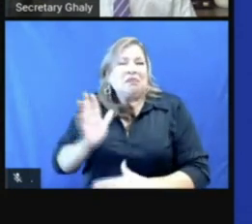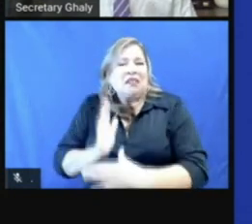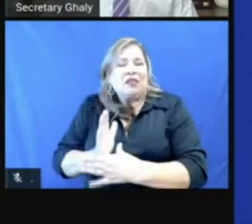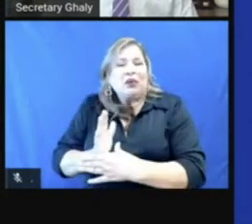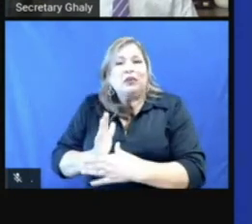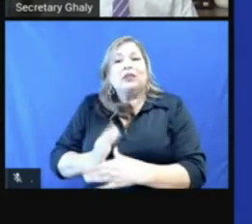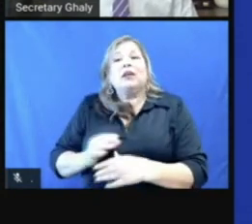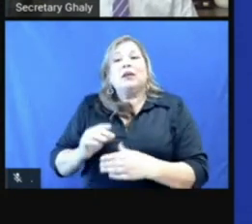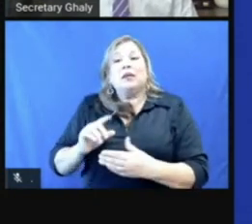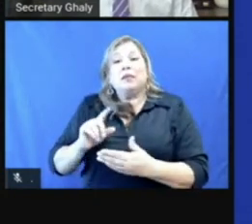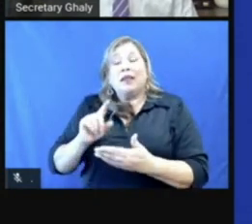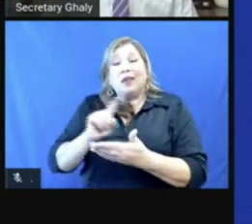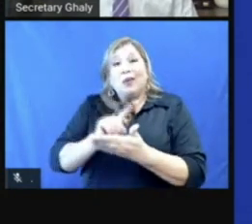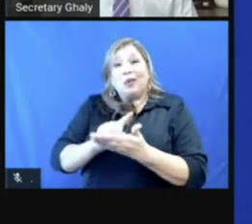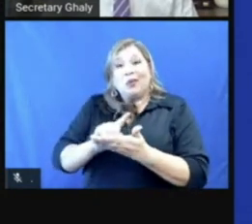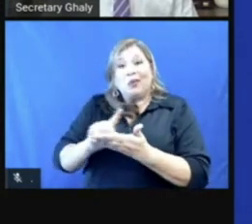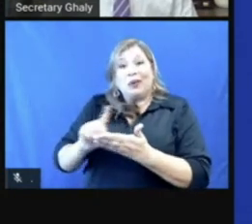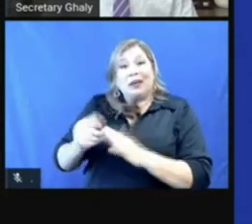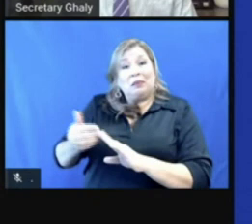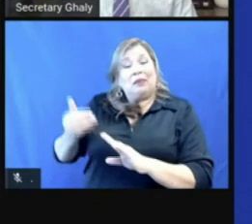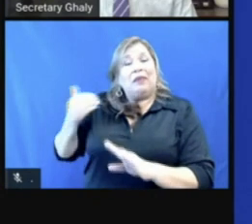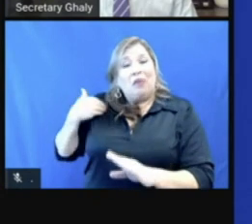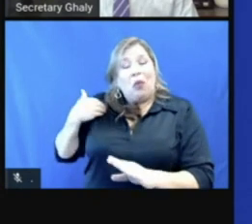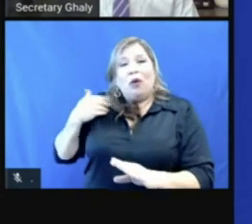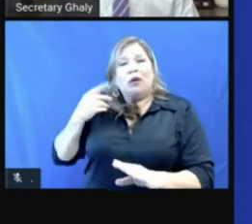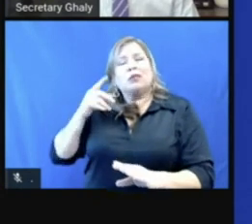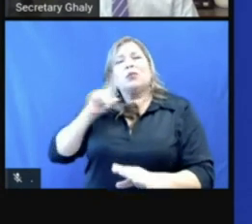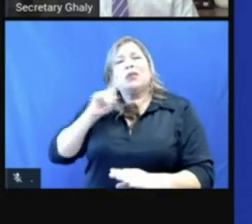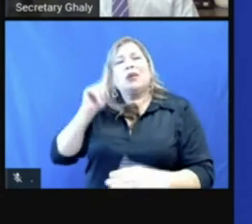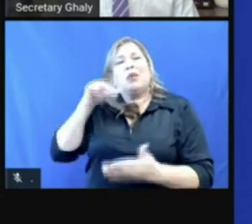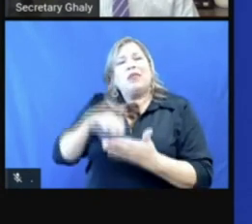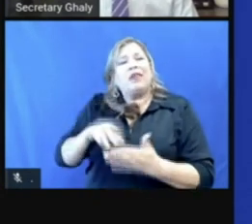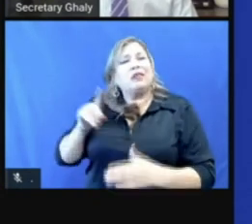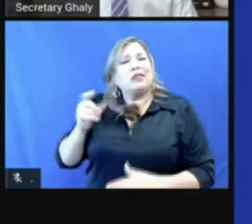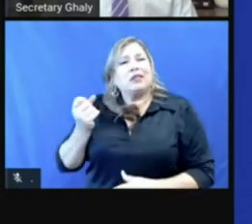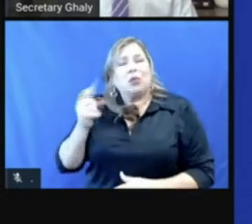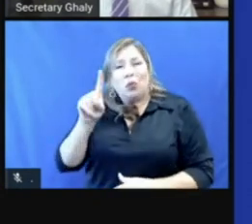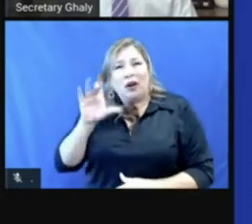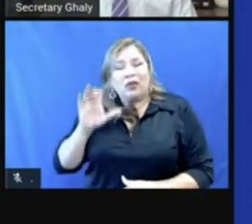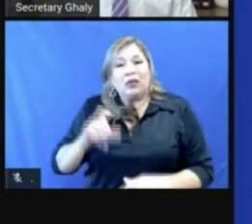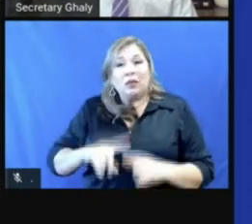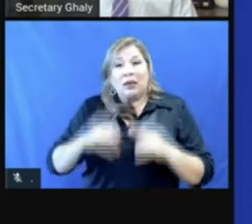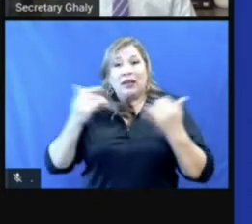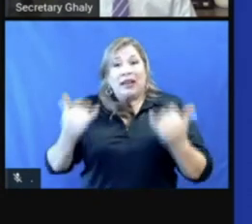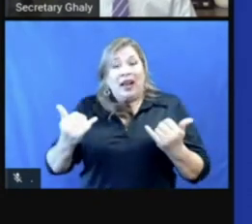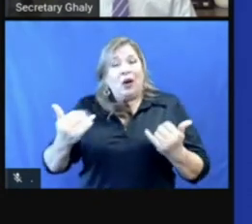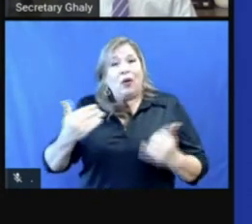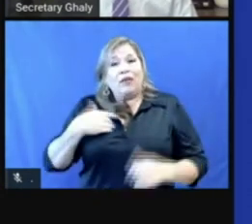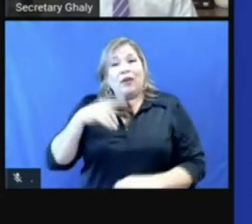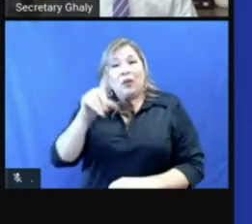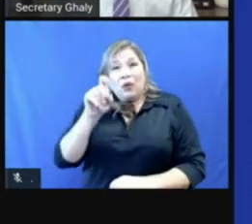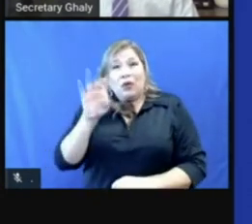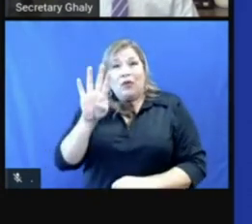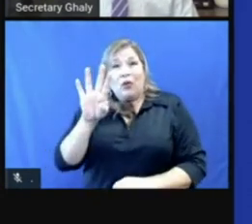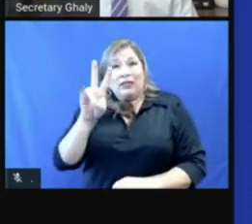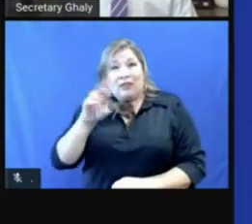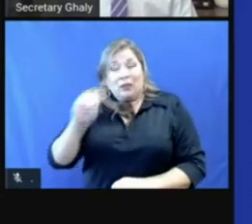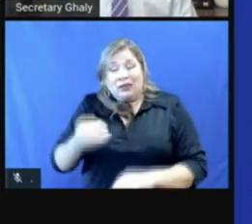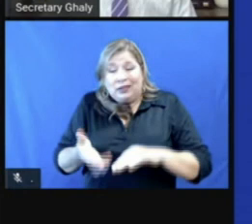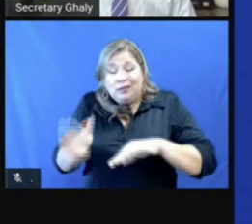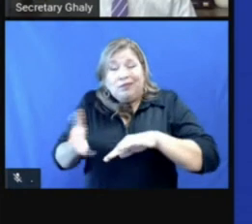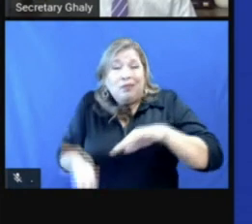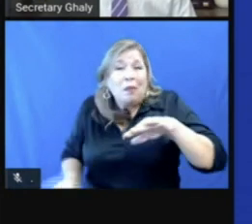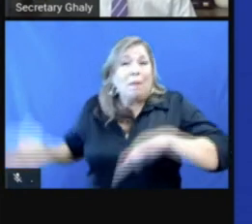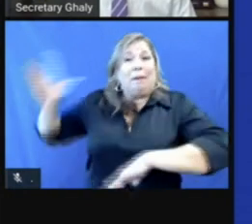week before that, they were hovering about 1,000, 1,100. Today, 147% increase since then at